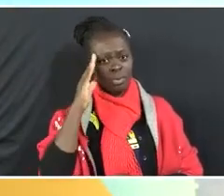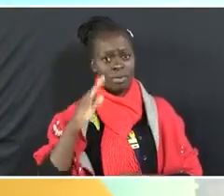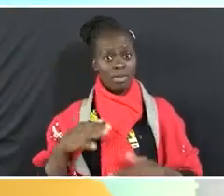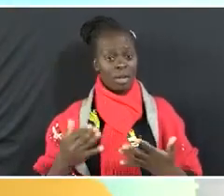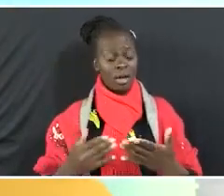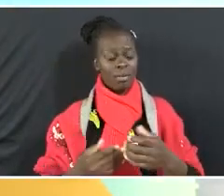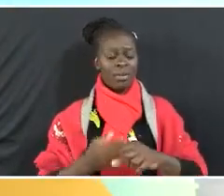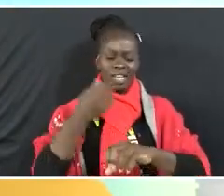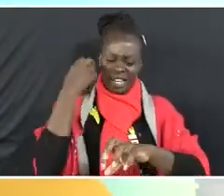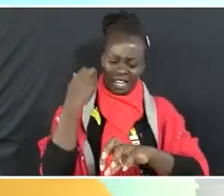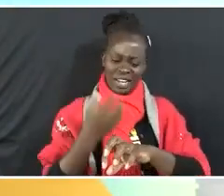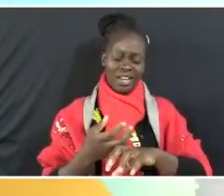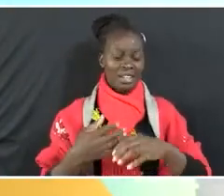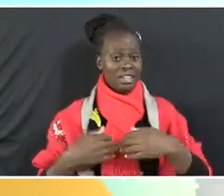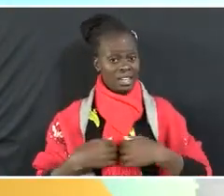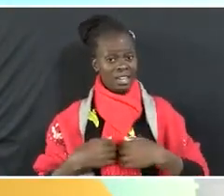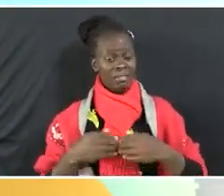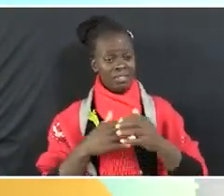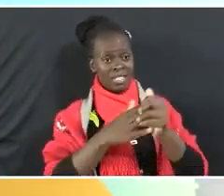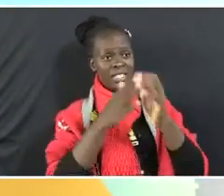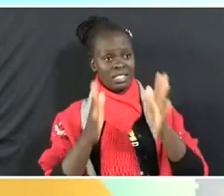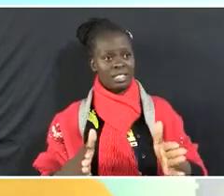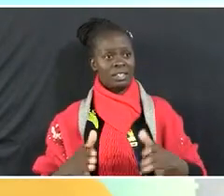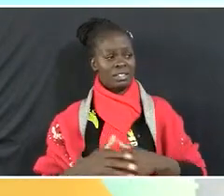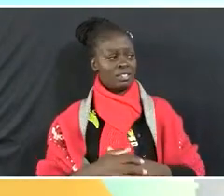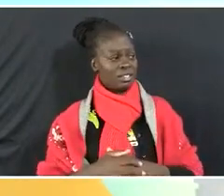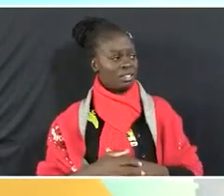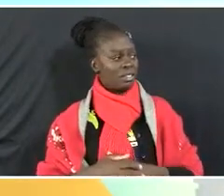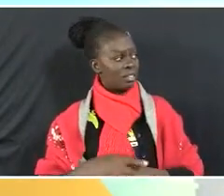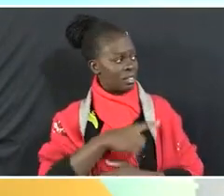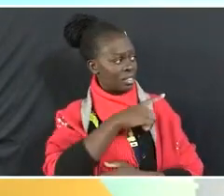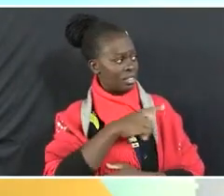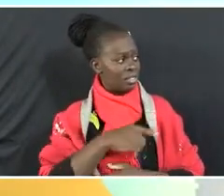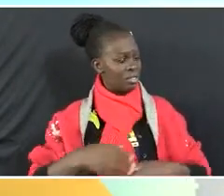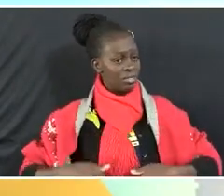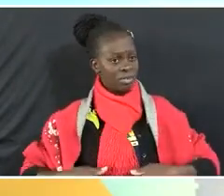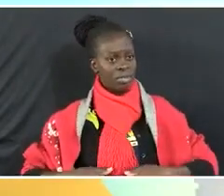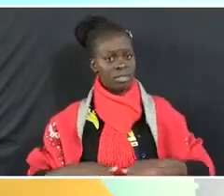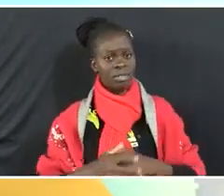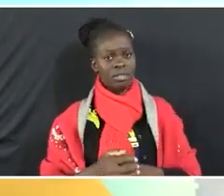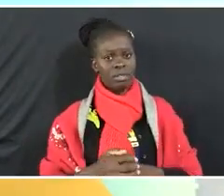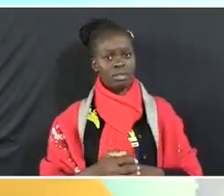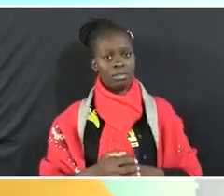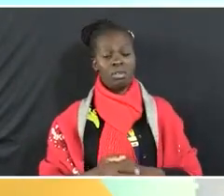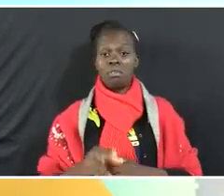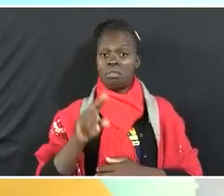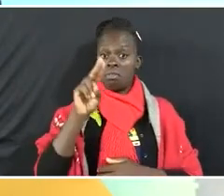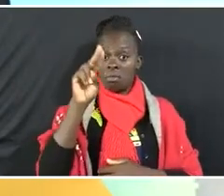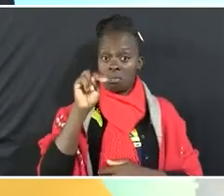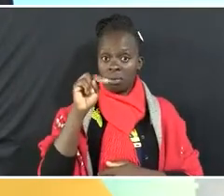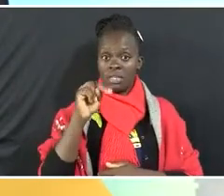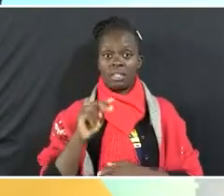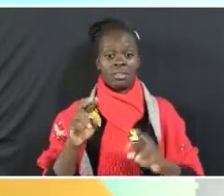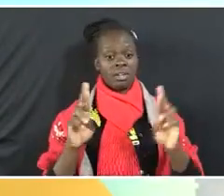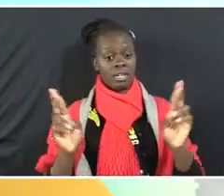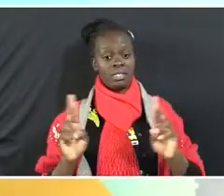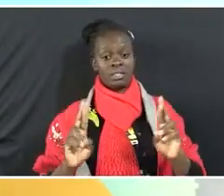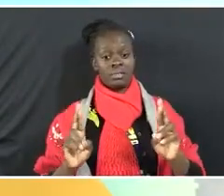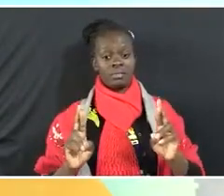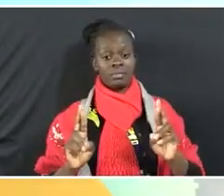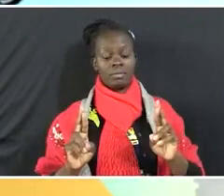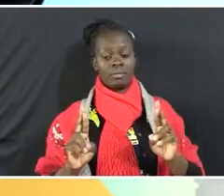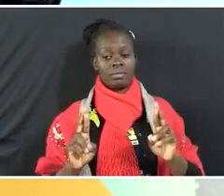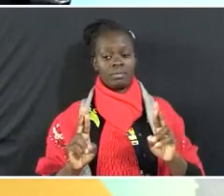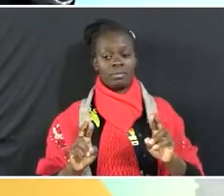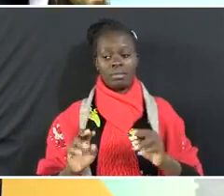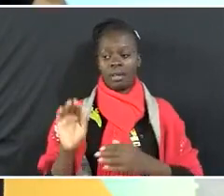Do you know? Because nobody will cooperate with you. Nobody will cooperate. They will only ask, have